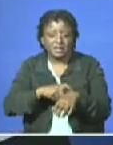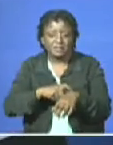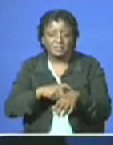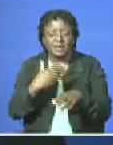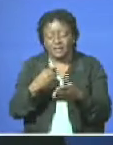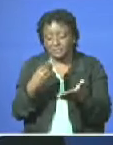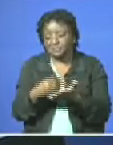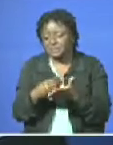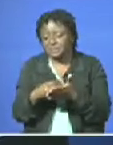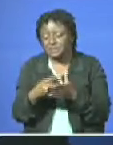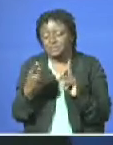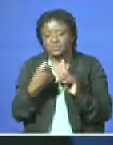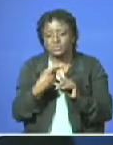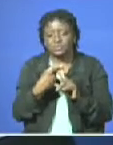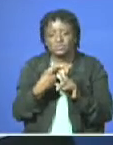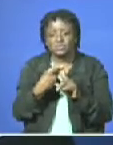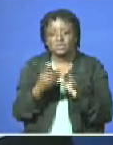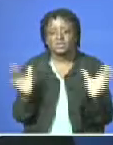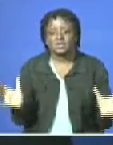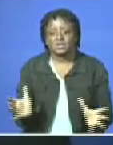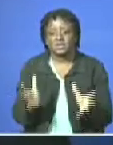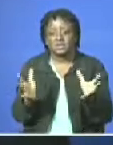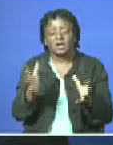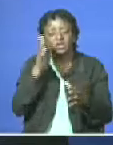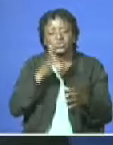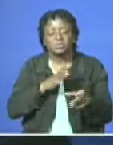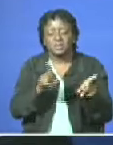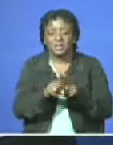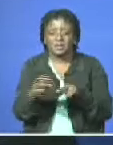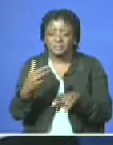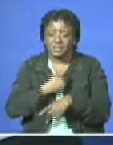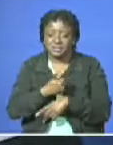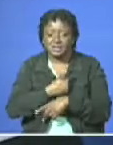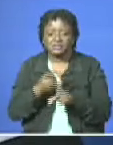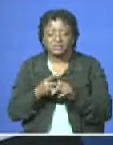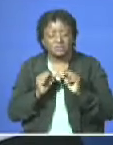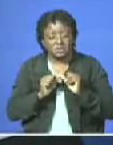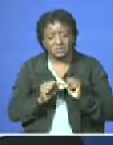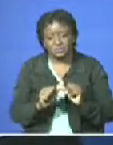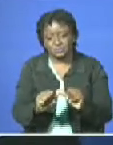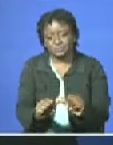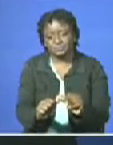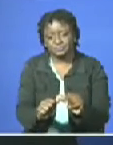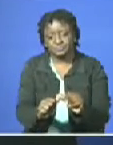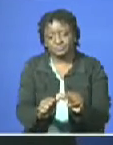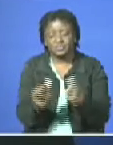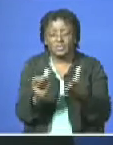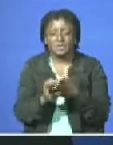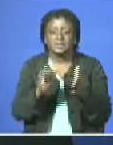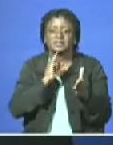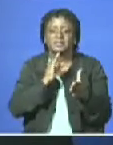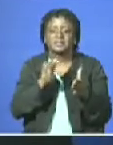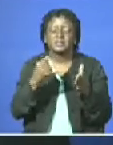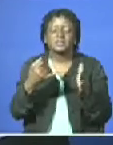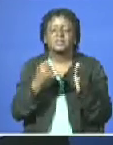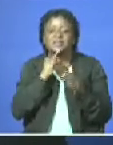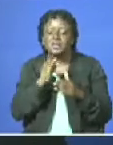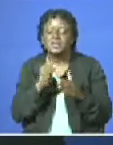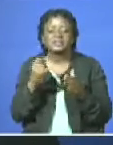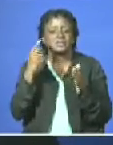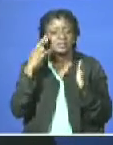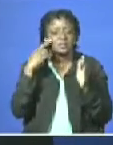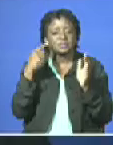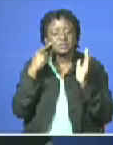money, to encourage women such as myself to keep pressing on, that it is noticed and it is